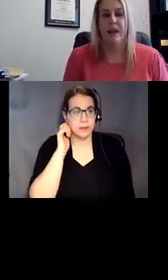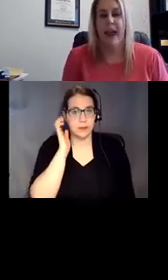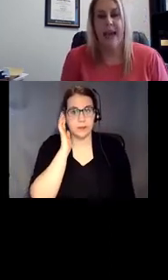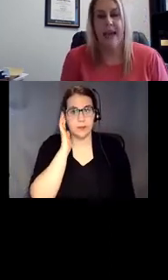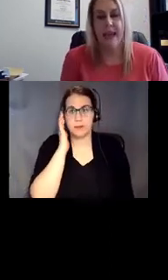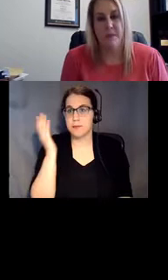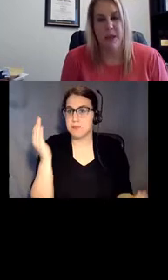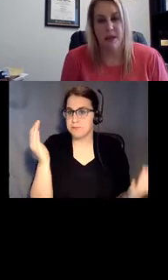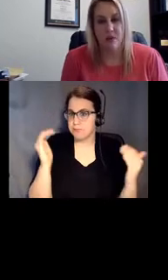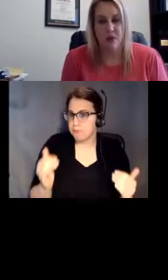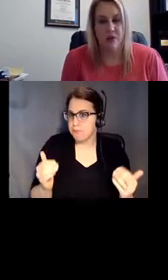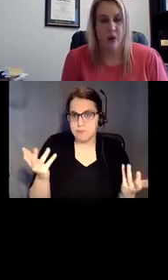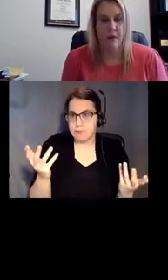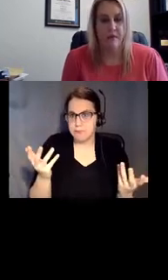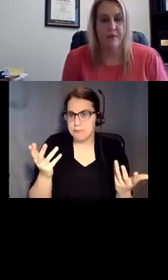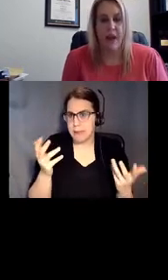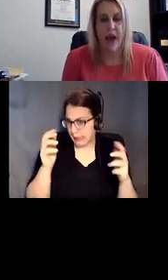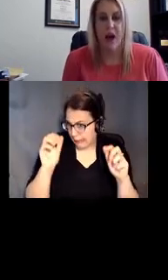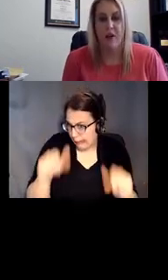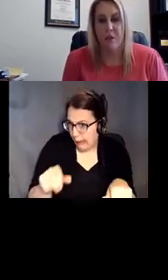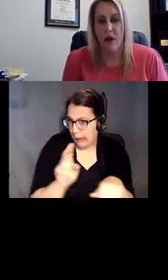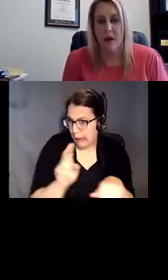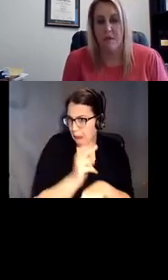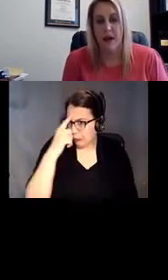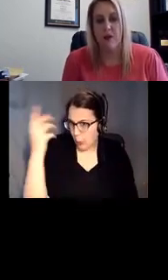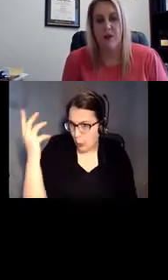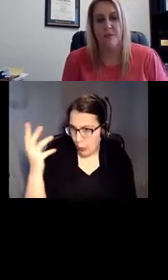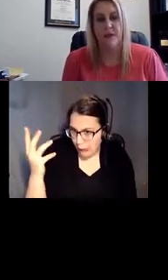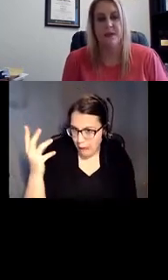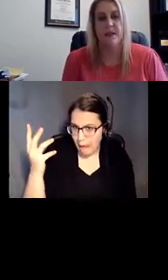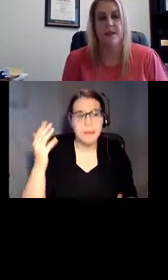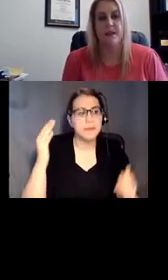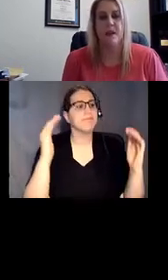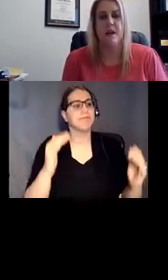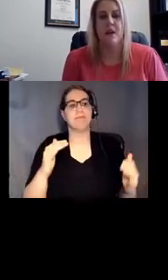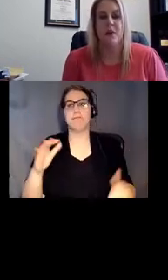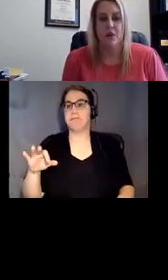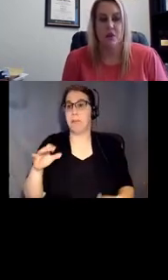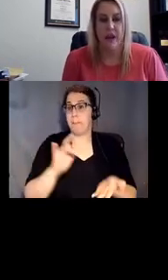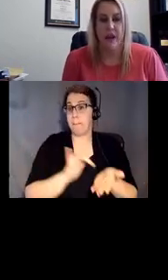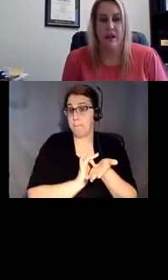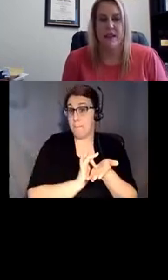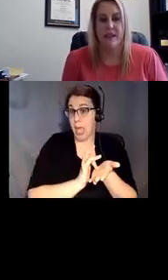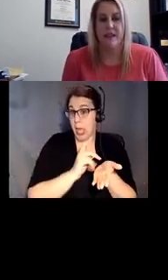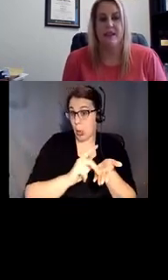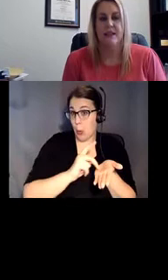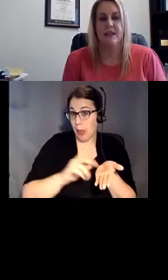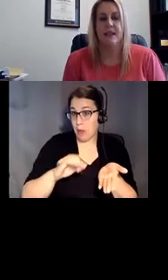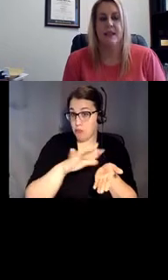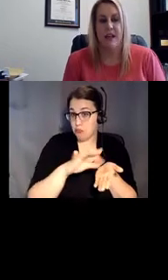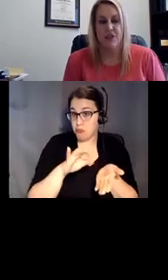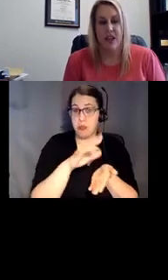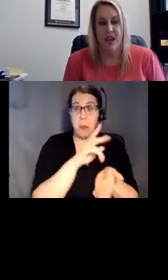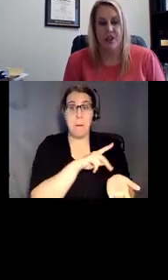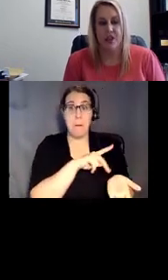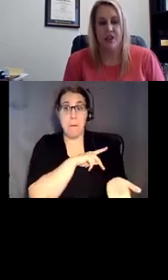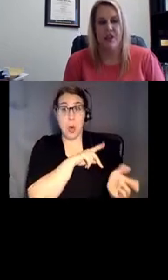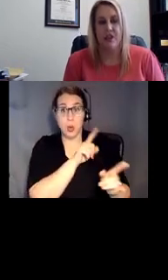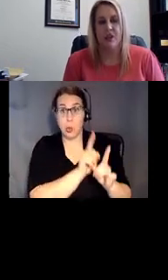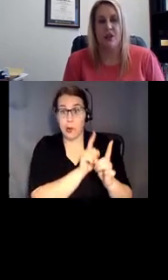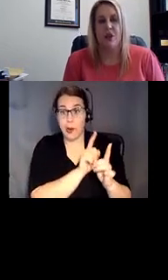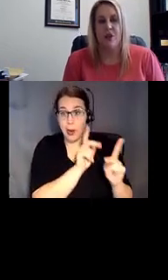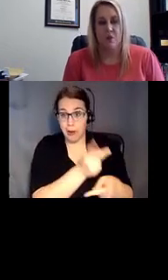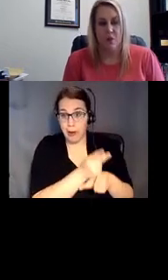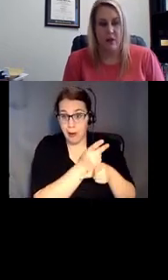So what can they be used for? Out-of-pocket medical expenses, personal care attendance,